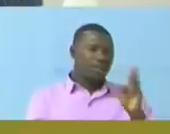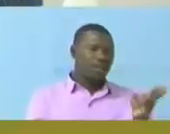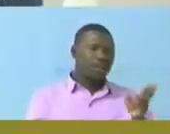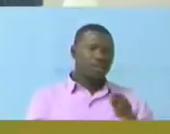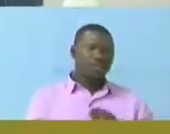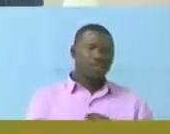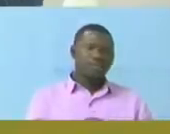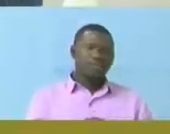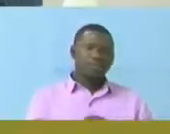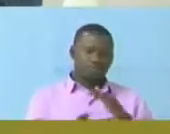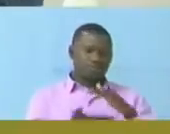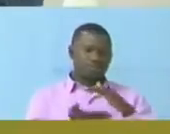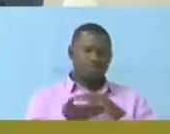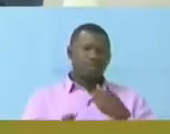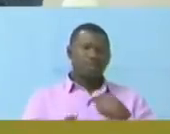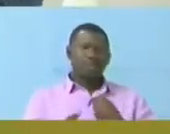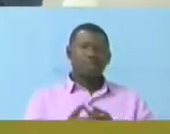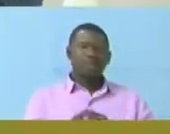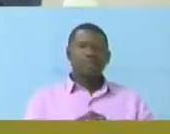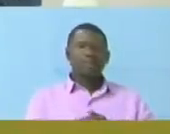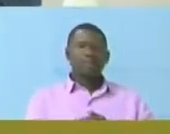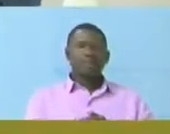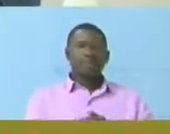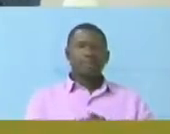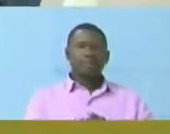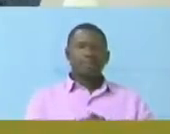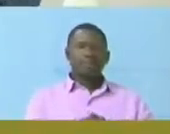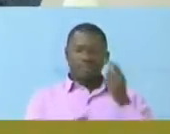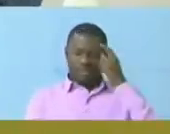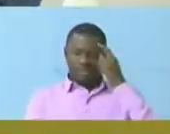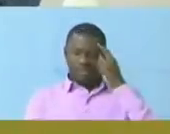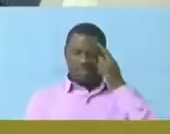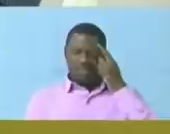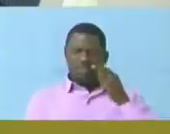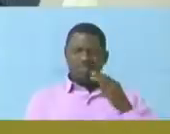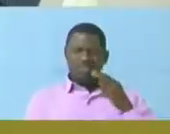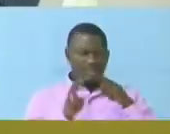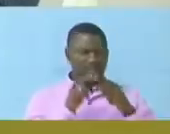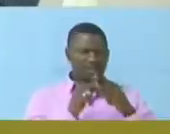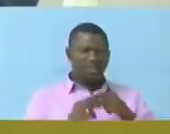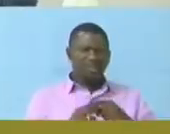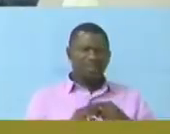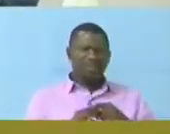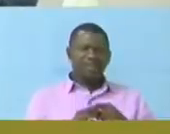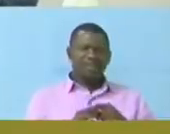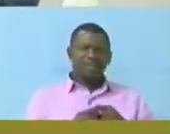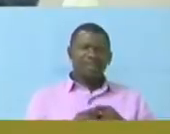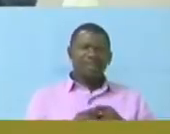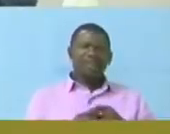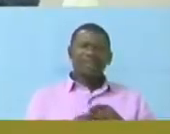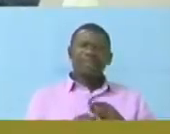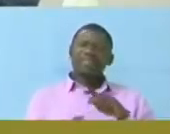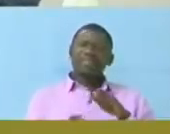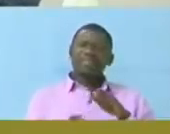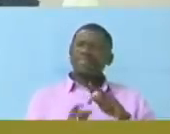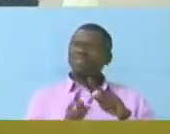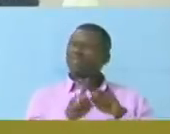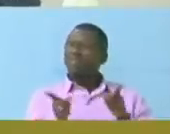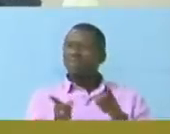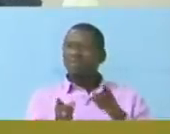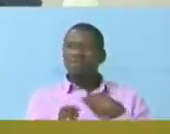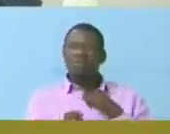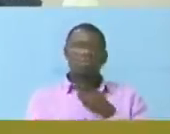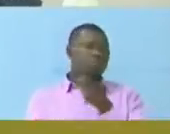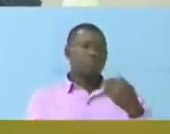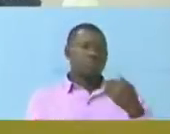odd? That you would ask all these people and they would still continue to refer you to some other people. Eh, mulmin